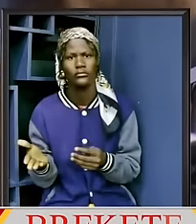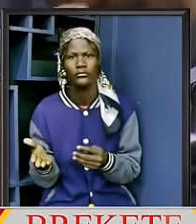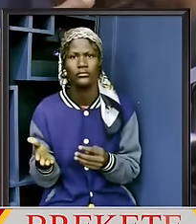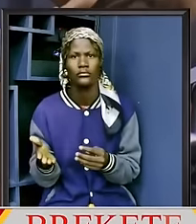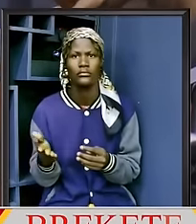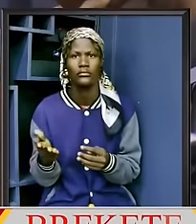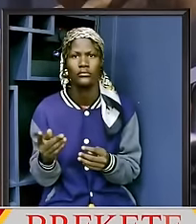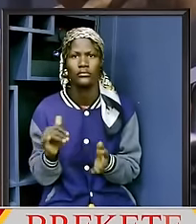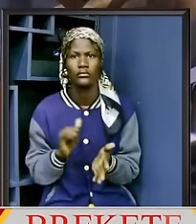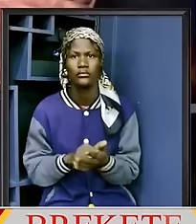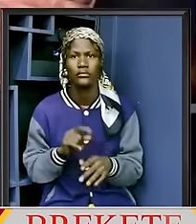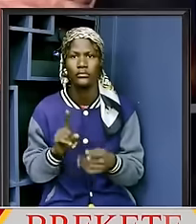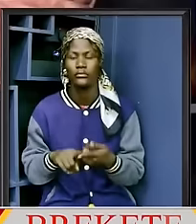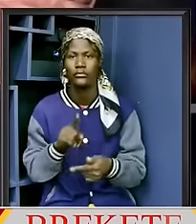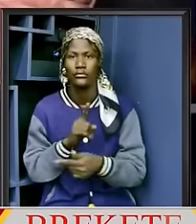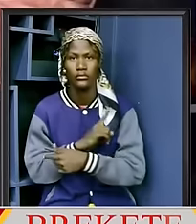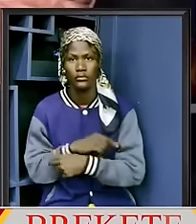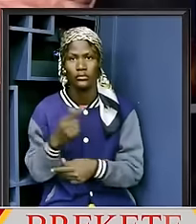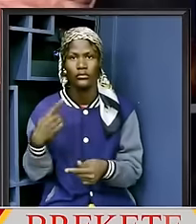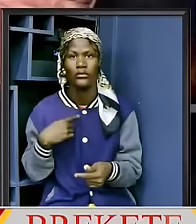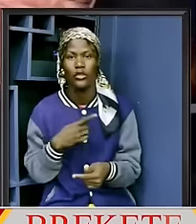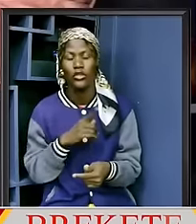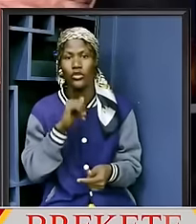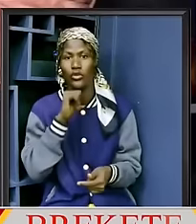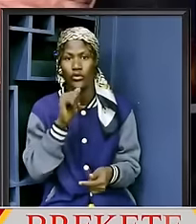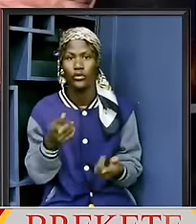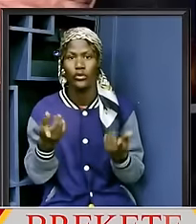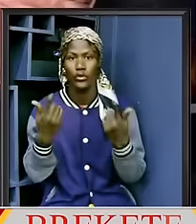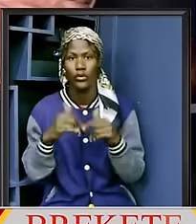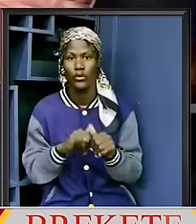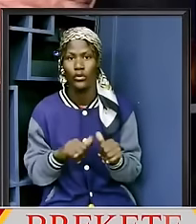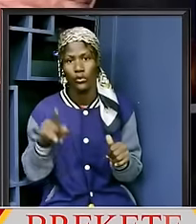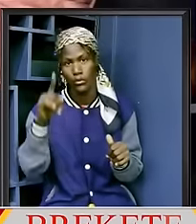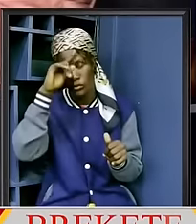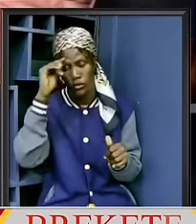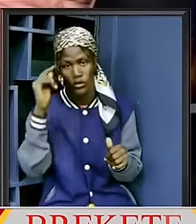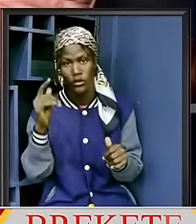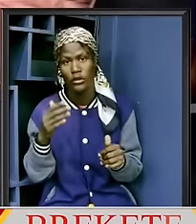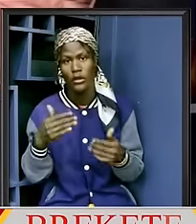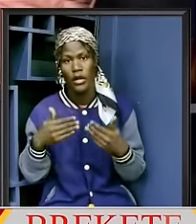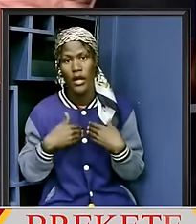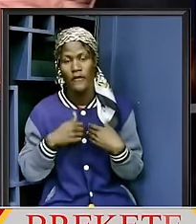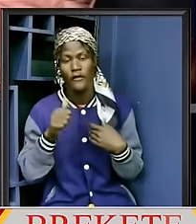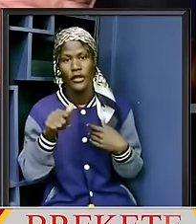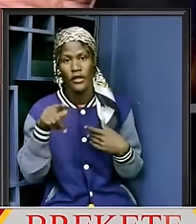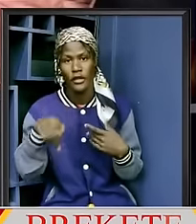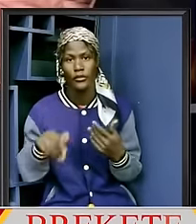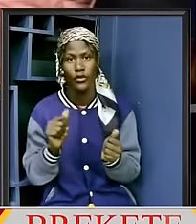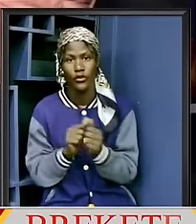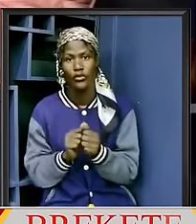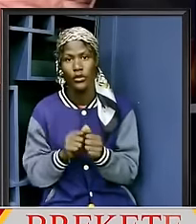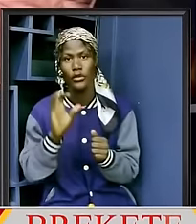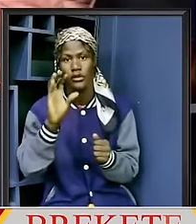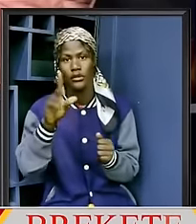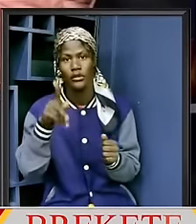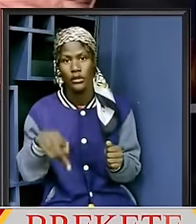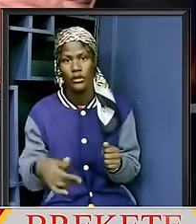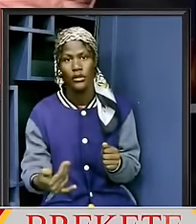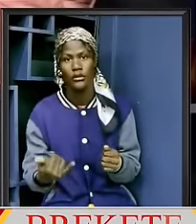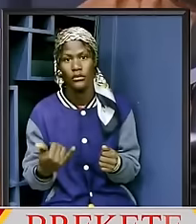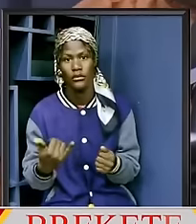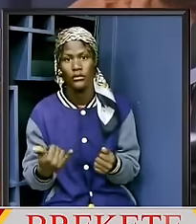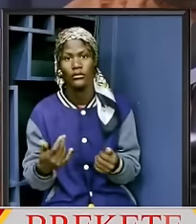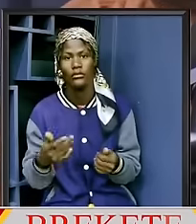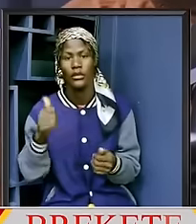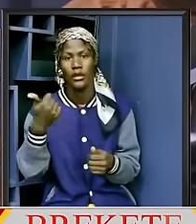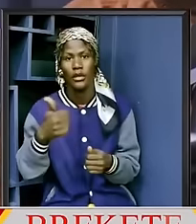today they are not coming because they have appointment with the CP this morning by 10 o'clock. And this program, they